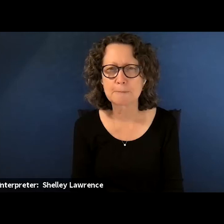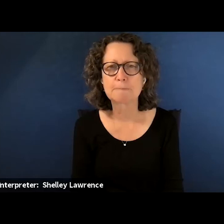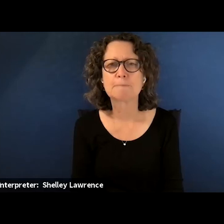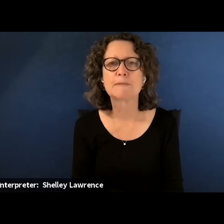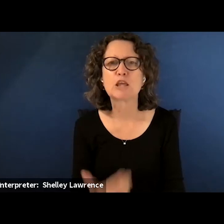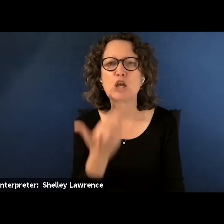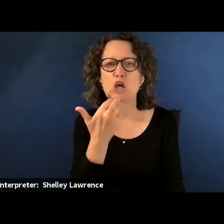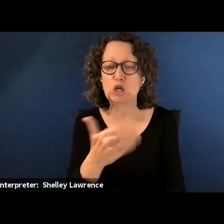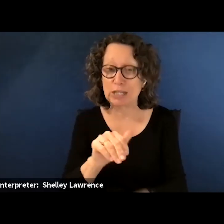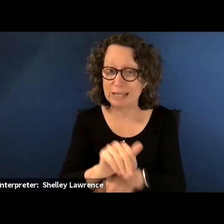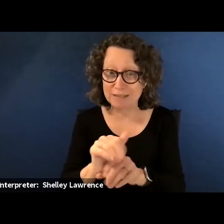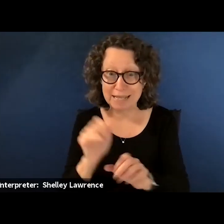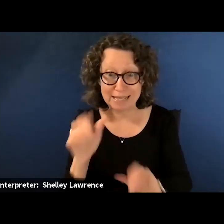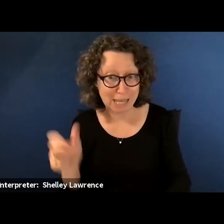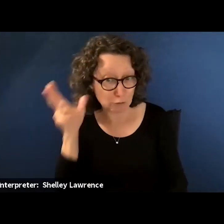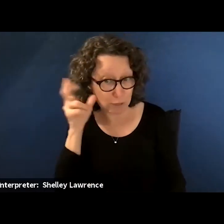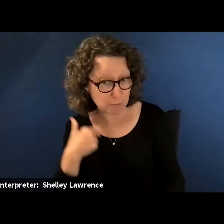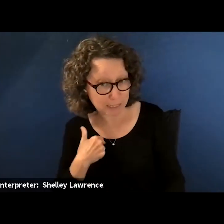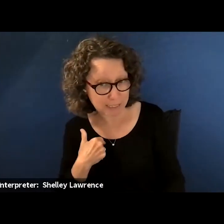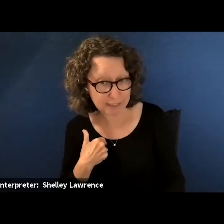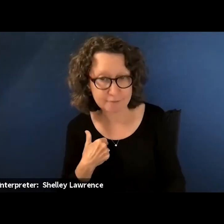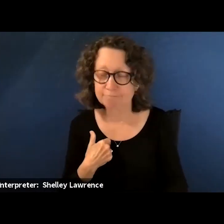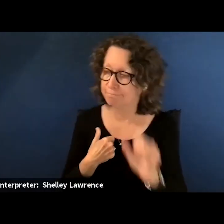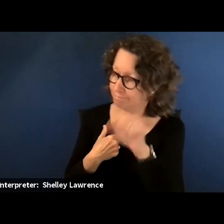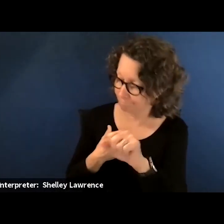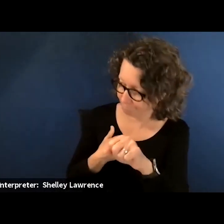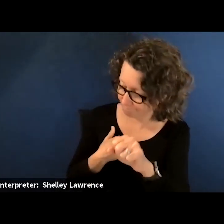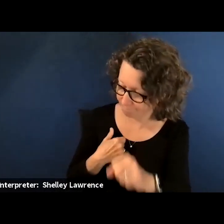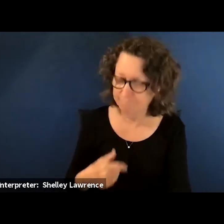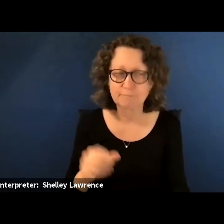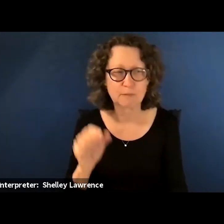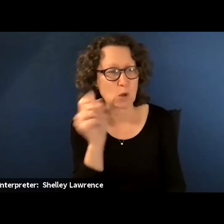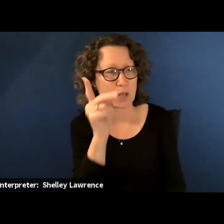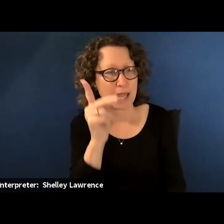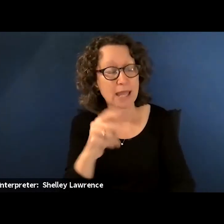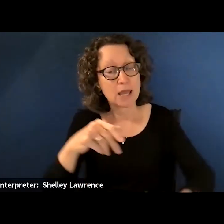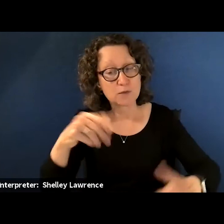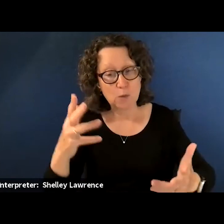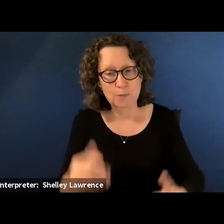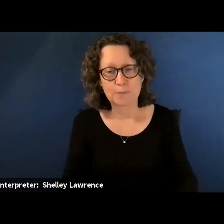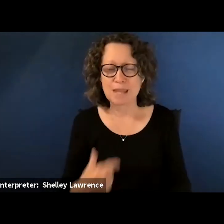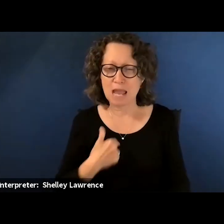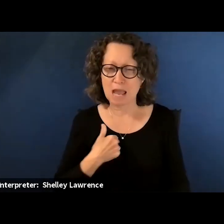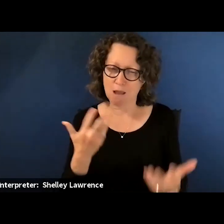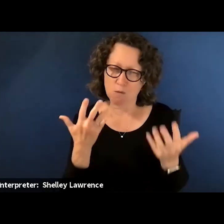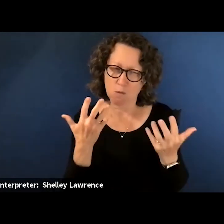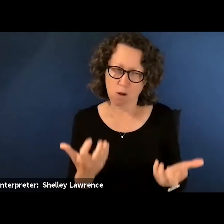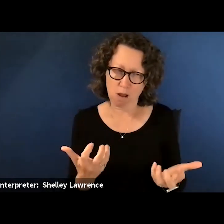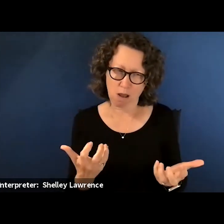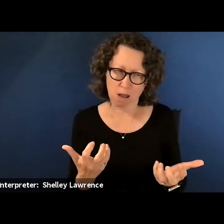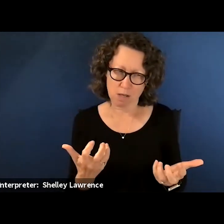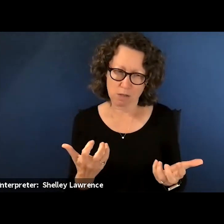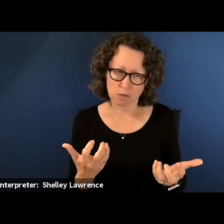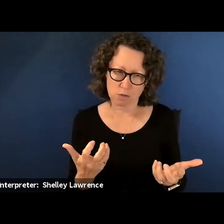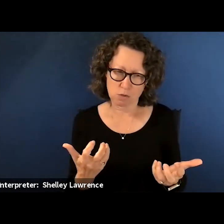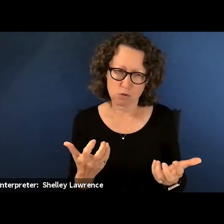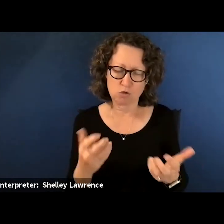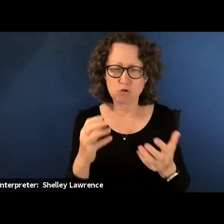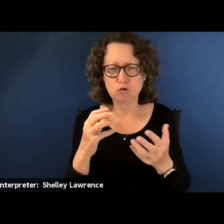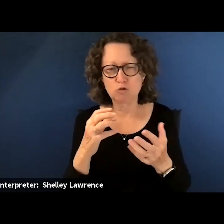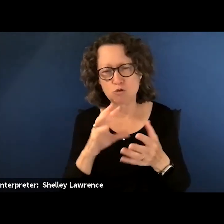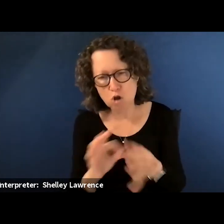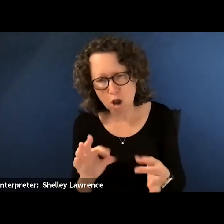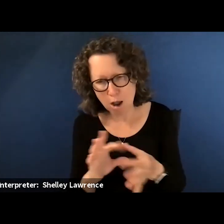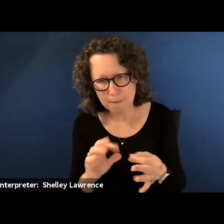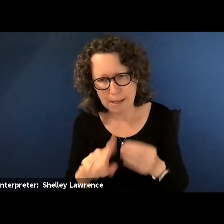Good evening. Can you hear me? Yes, we can. Okay, so I wanted to make some loose comments